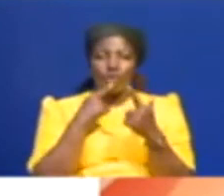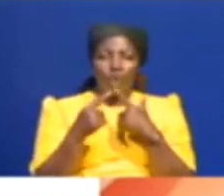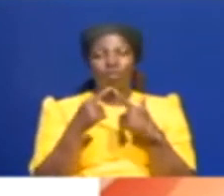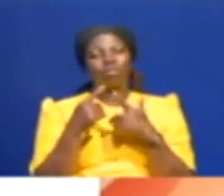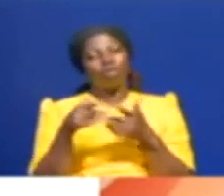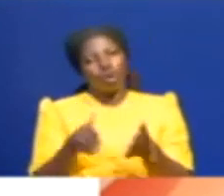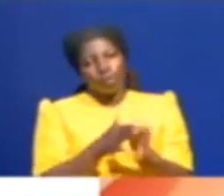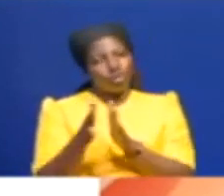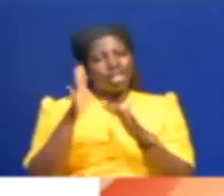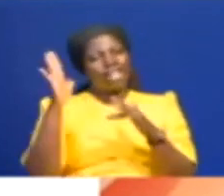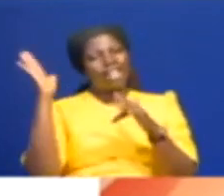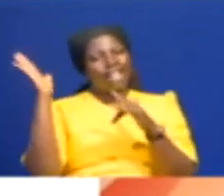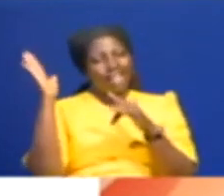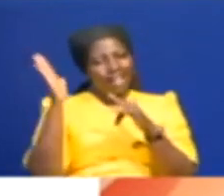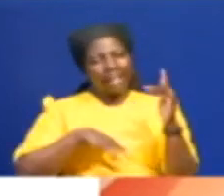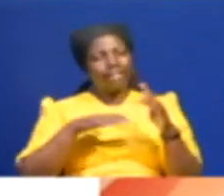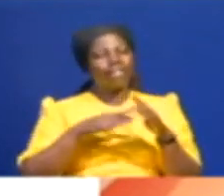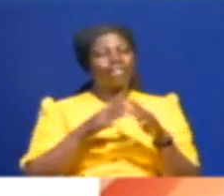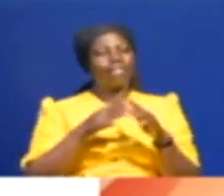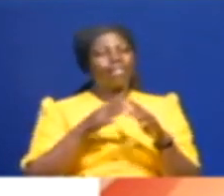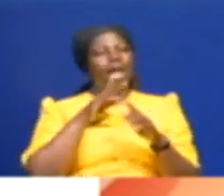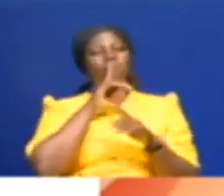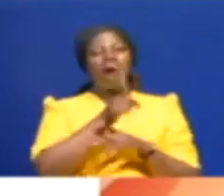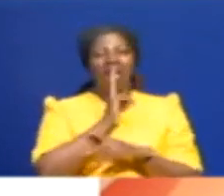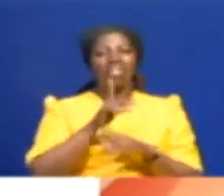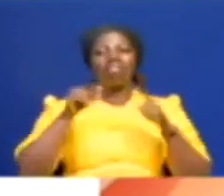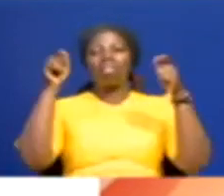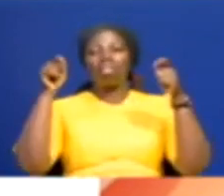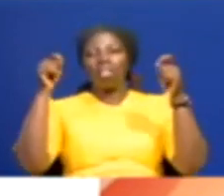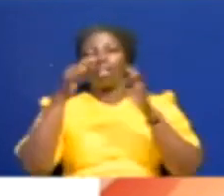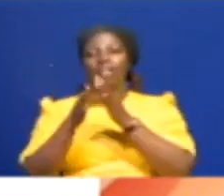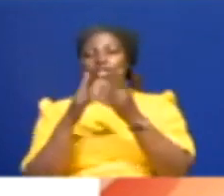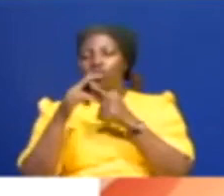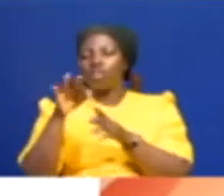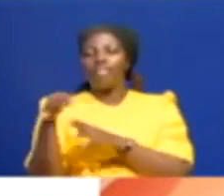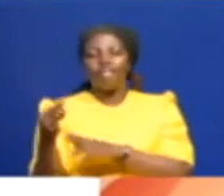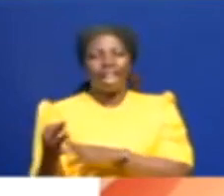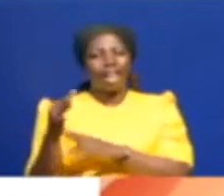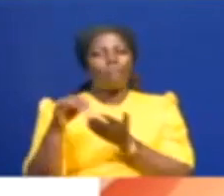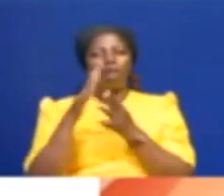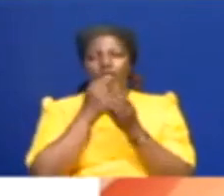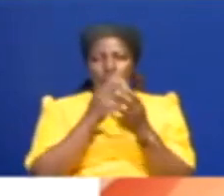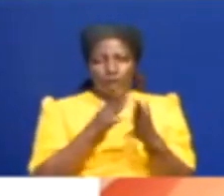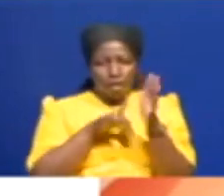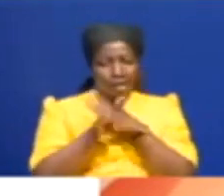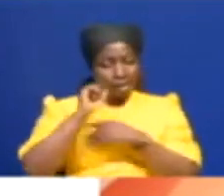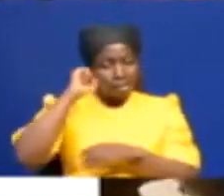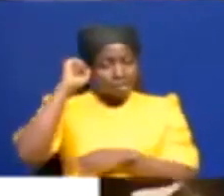of street protests should it fail. Details of this and other stories in Politics at One.